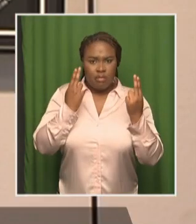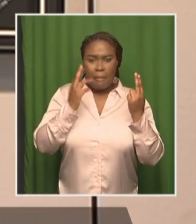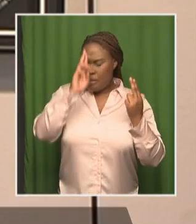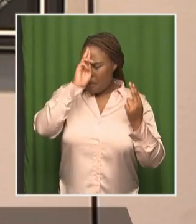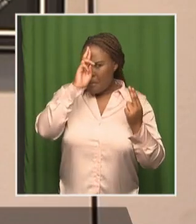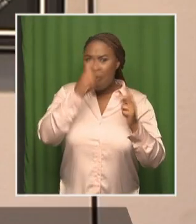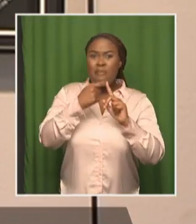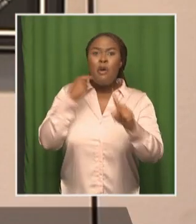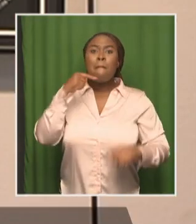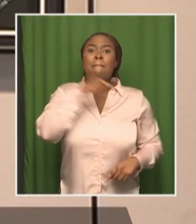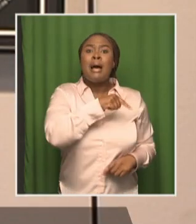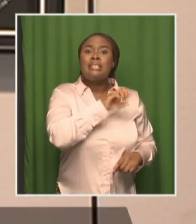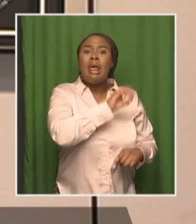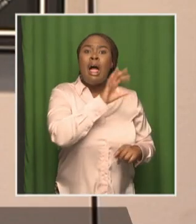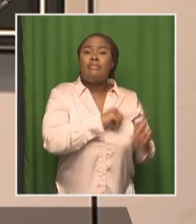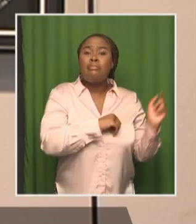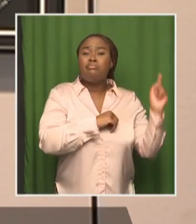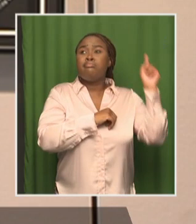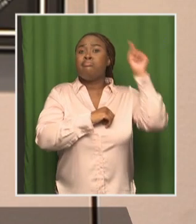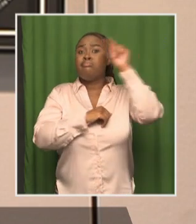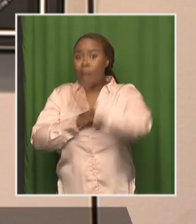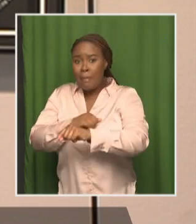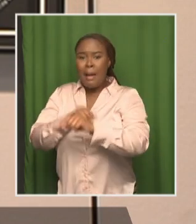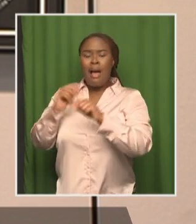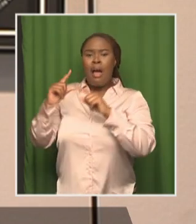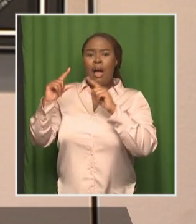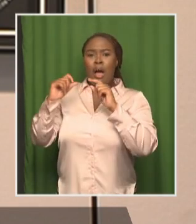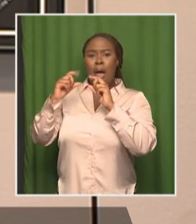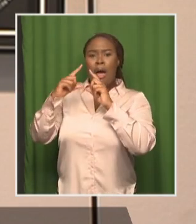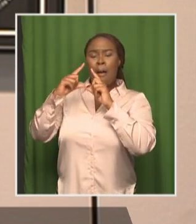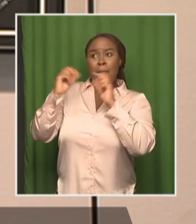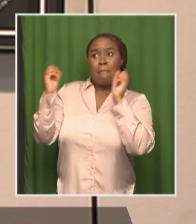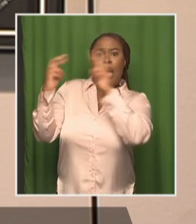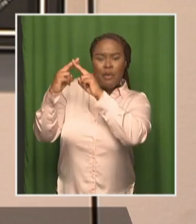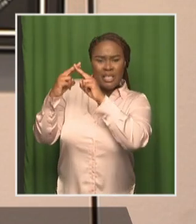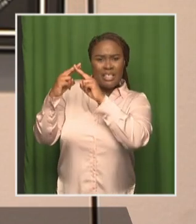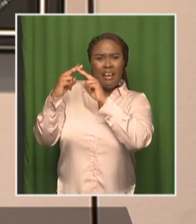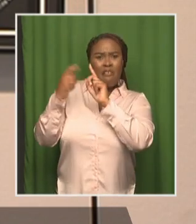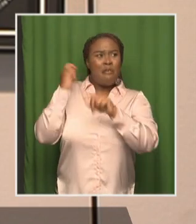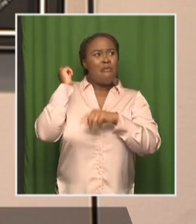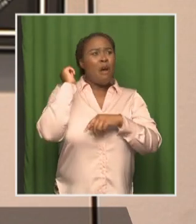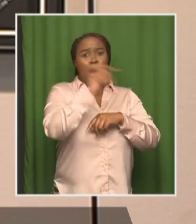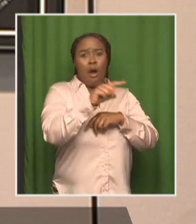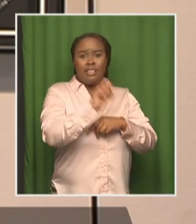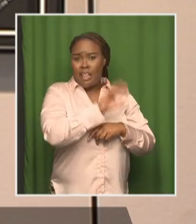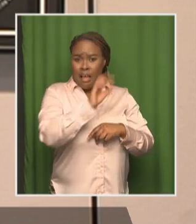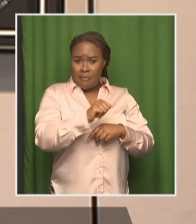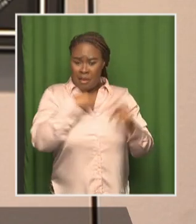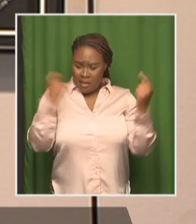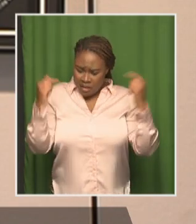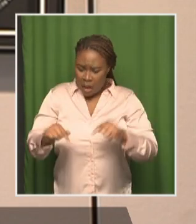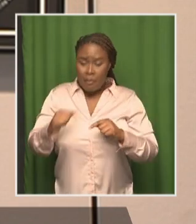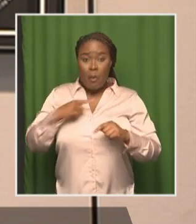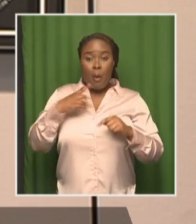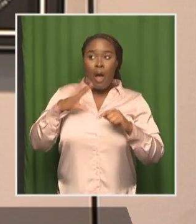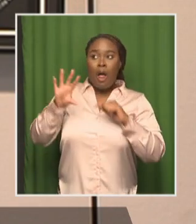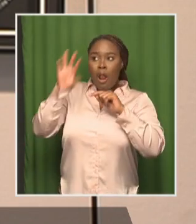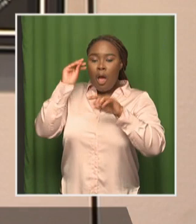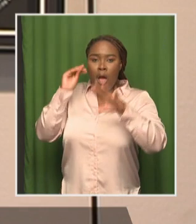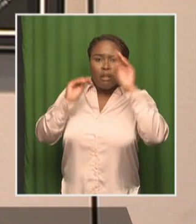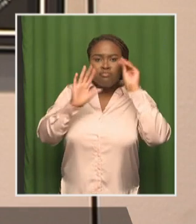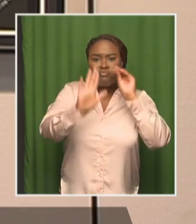came all the way from South Africa to find guidance and see how things are done and learn from others,